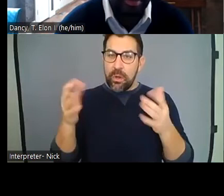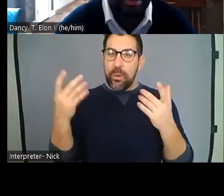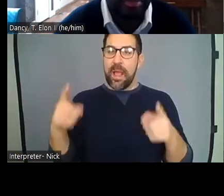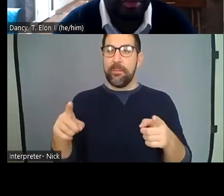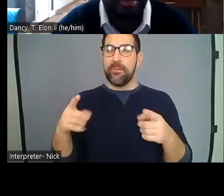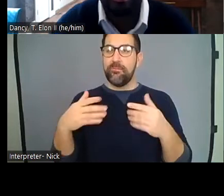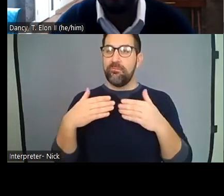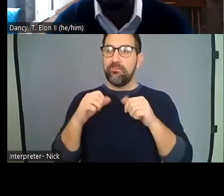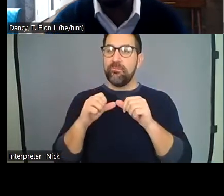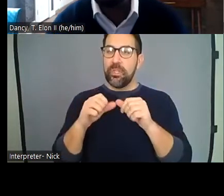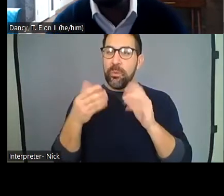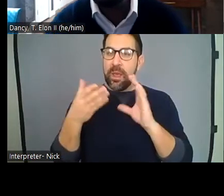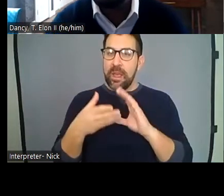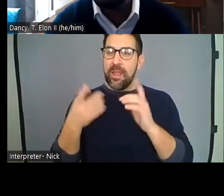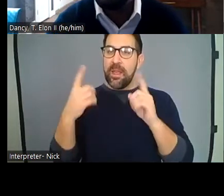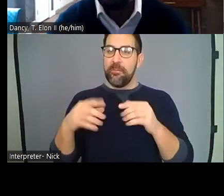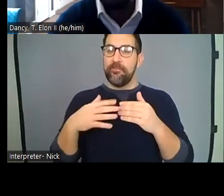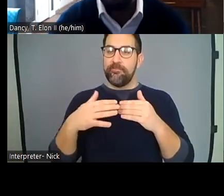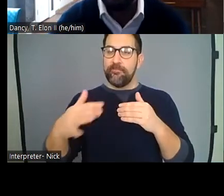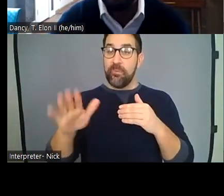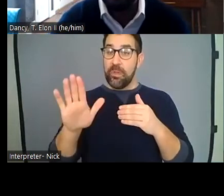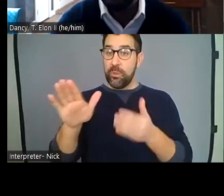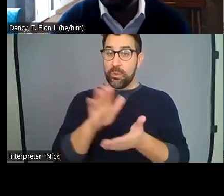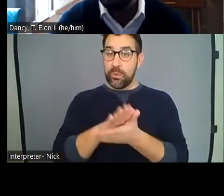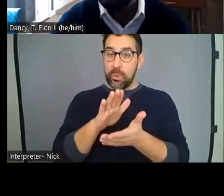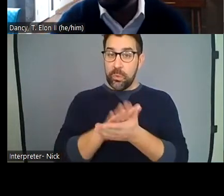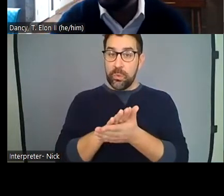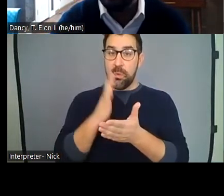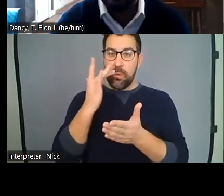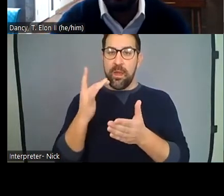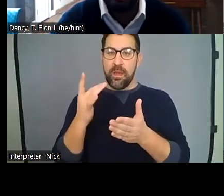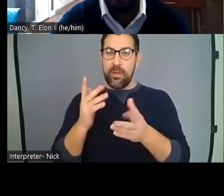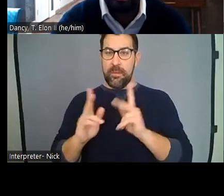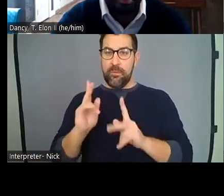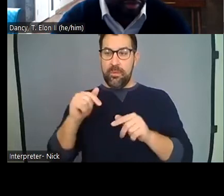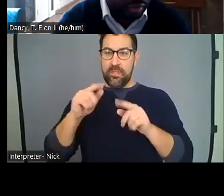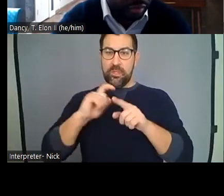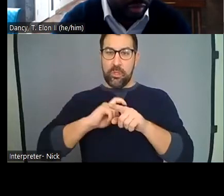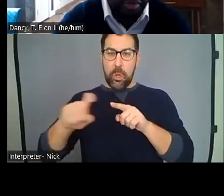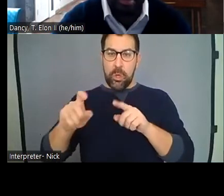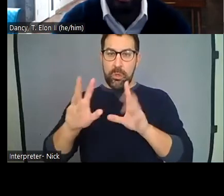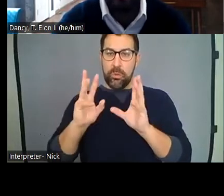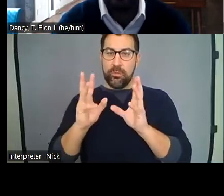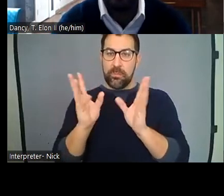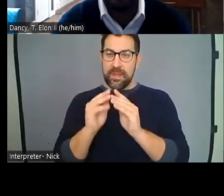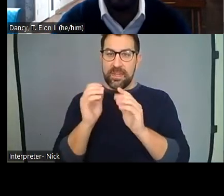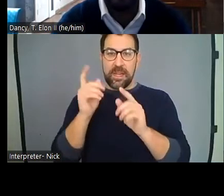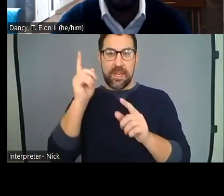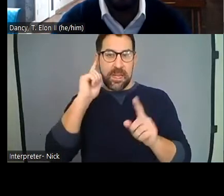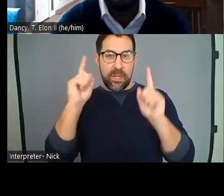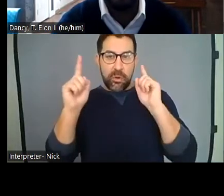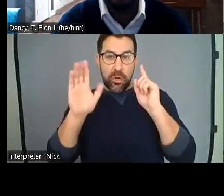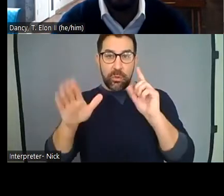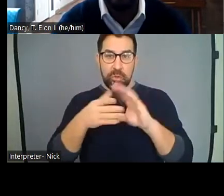what's continuing to happen at your school so that participants on this call can hear the story from you